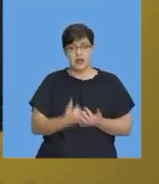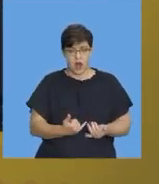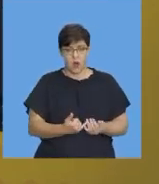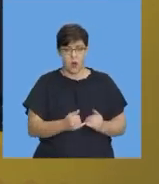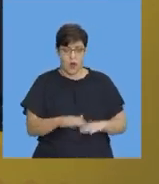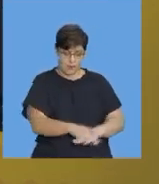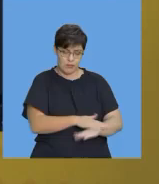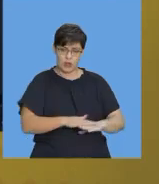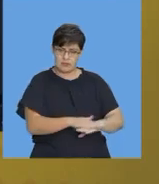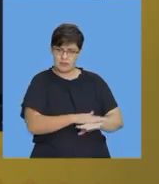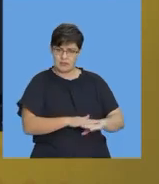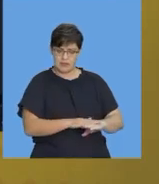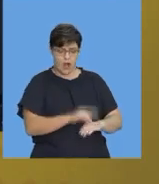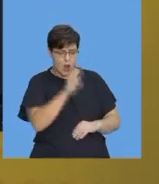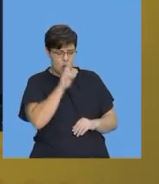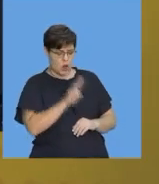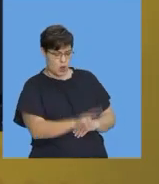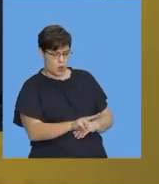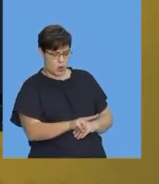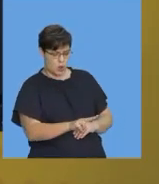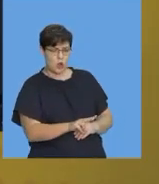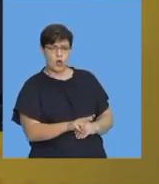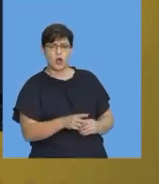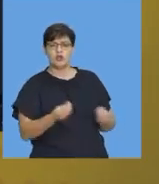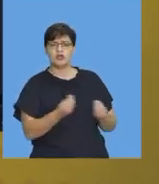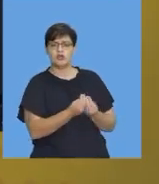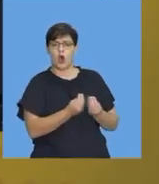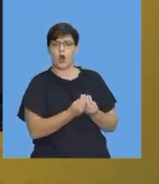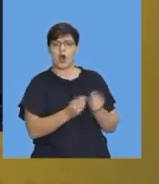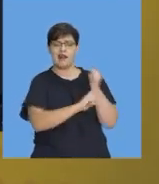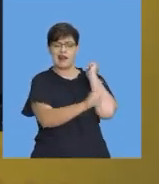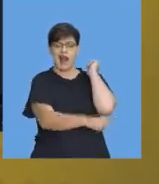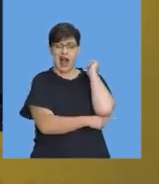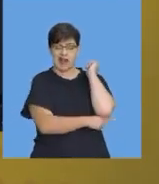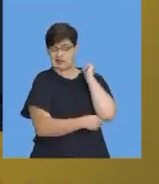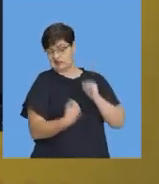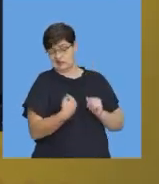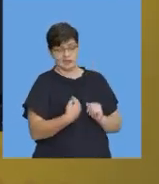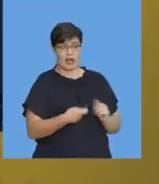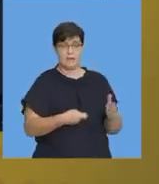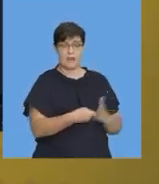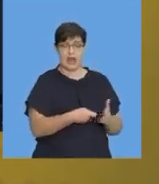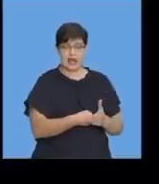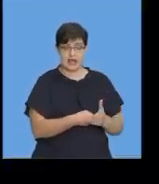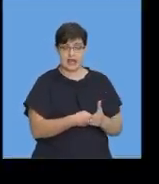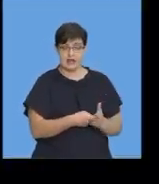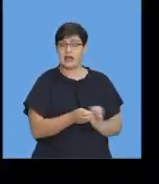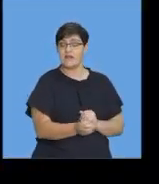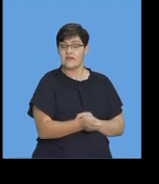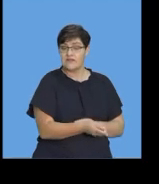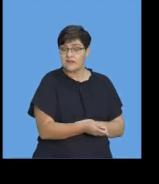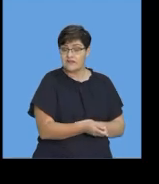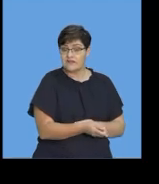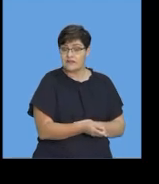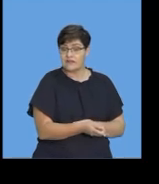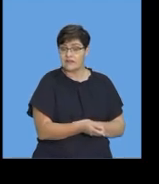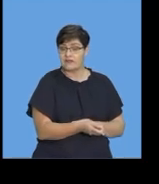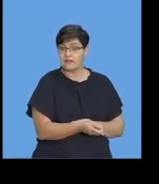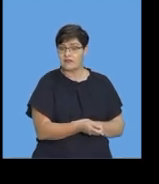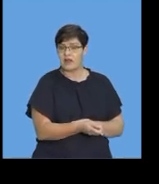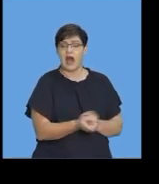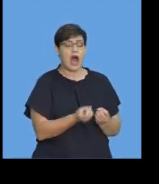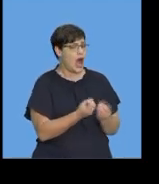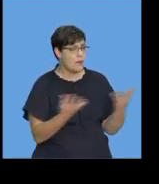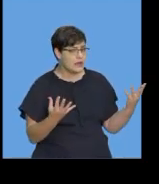bottom of your table, you look at the stock that was purchased last, right? There we have it. How many items were